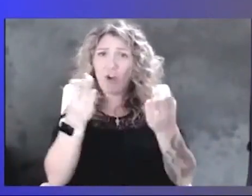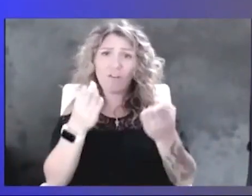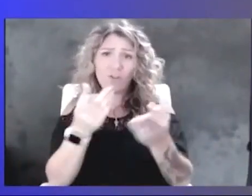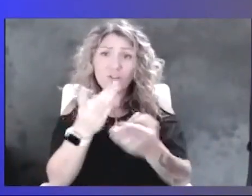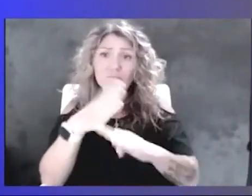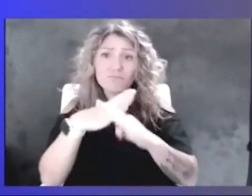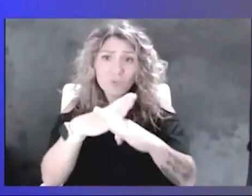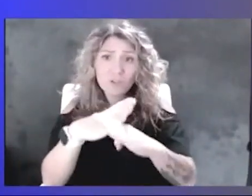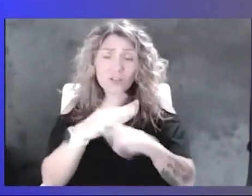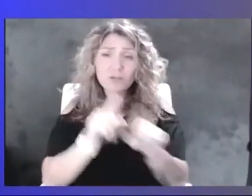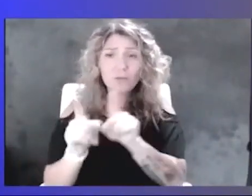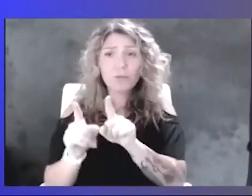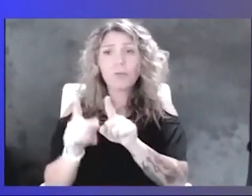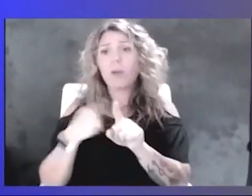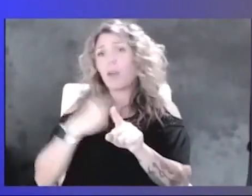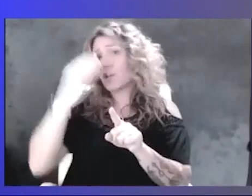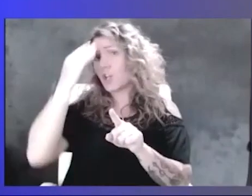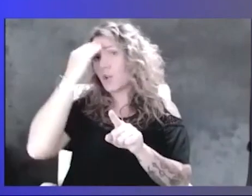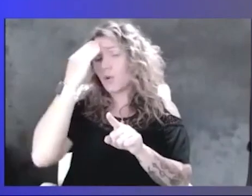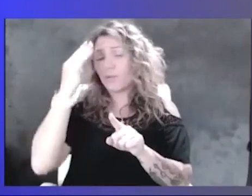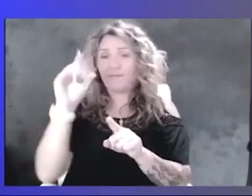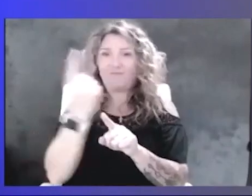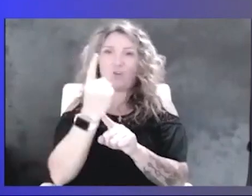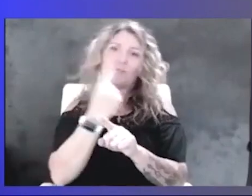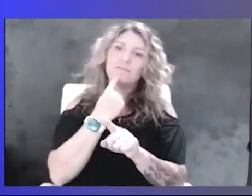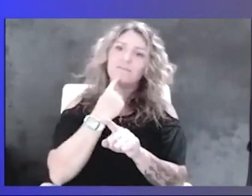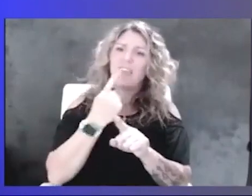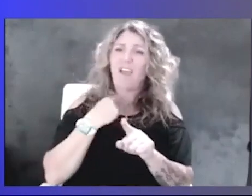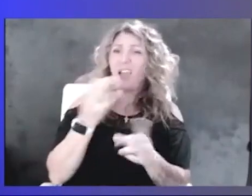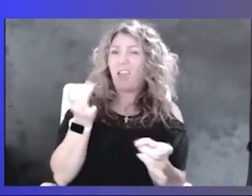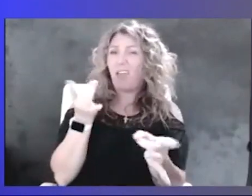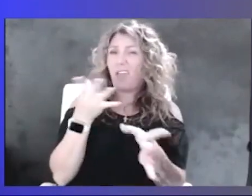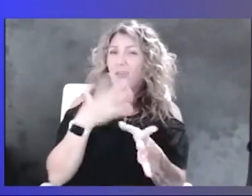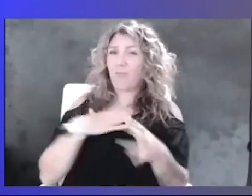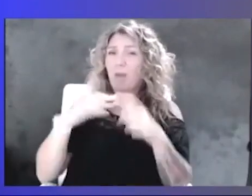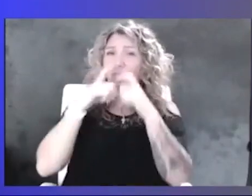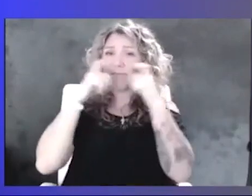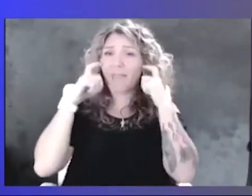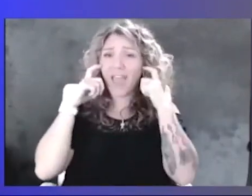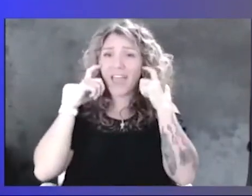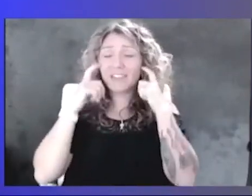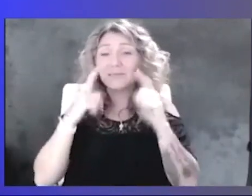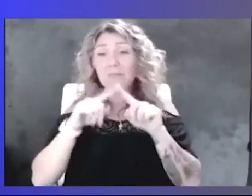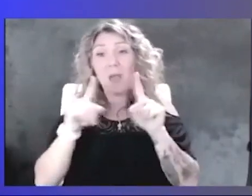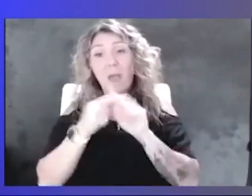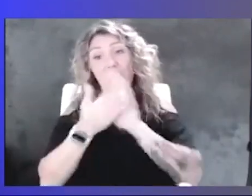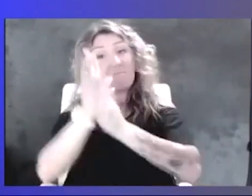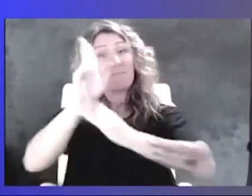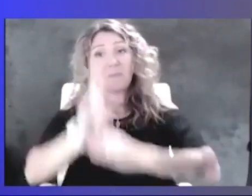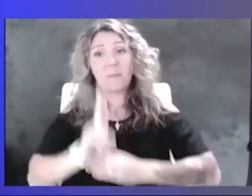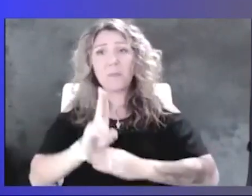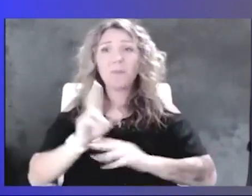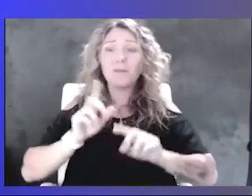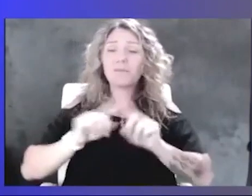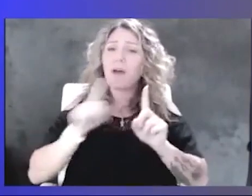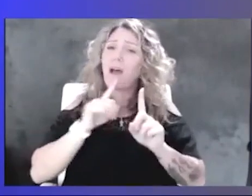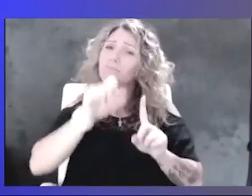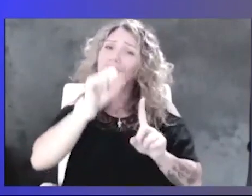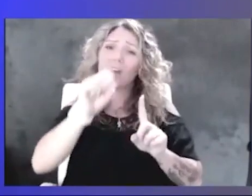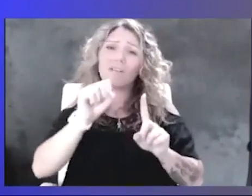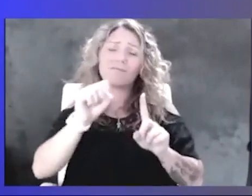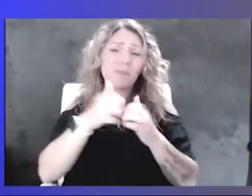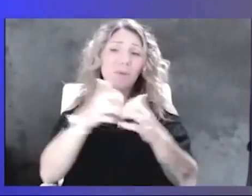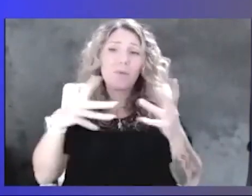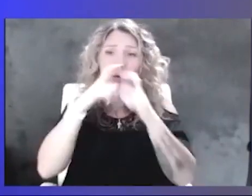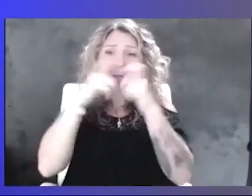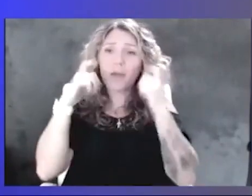mean, I know I'll be the first one to say I hate wearing my mask. I've gotten used to it at this point, but I'd love to not be wearing a mask. But I'll do it as long as the